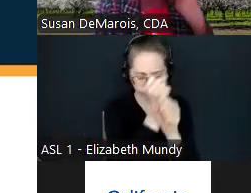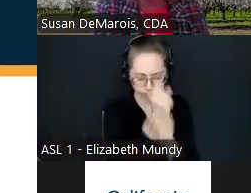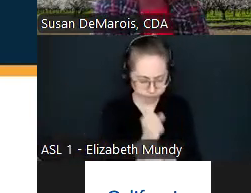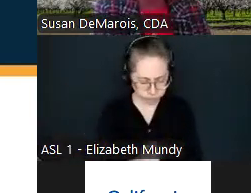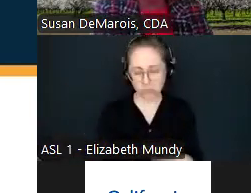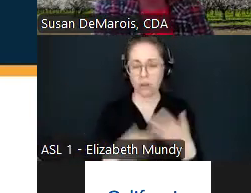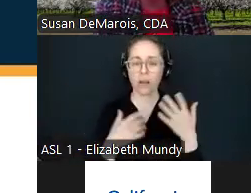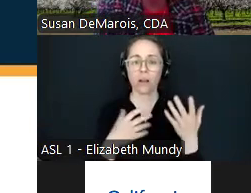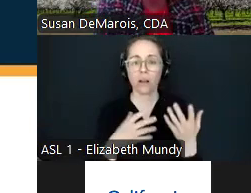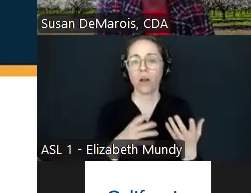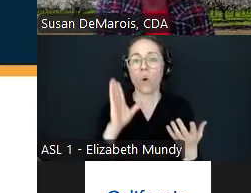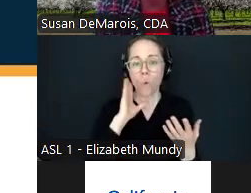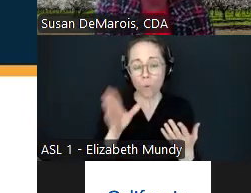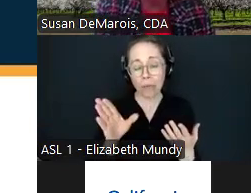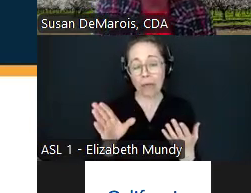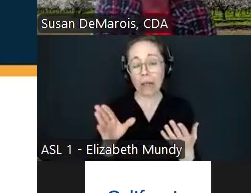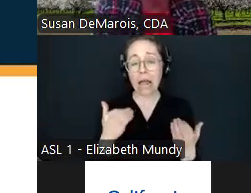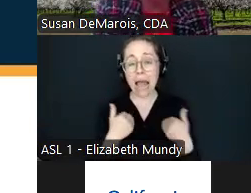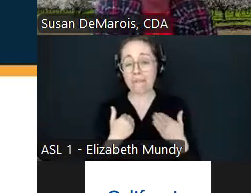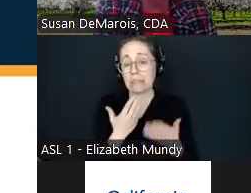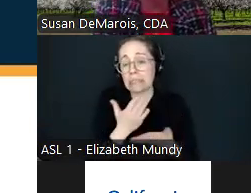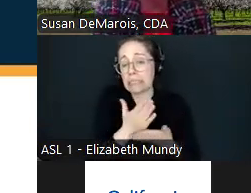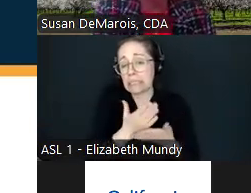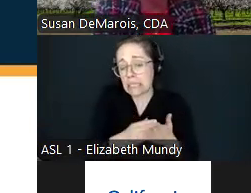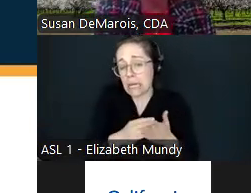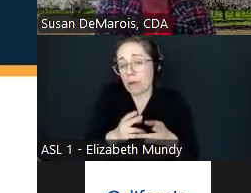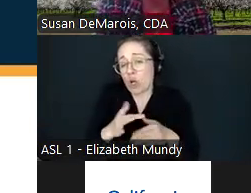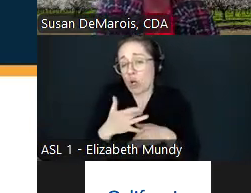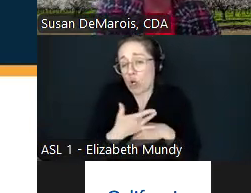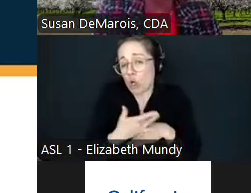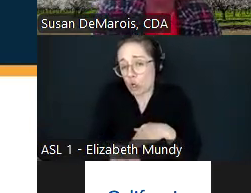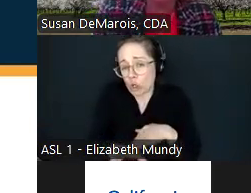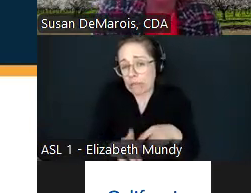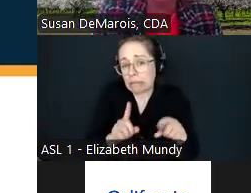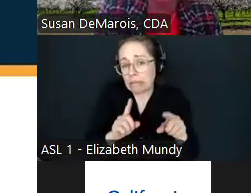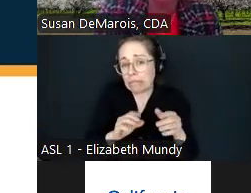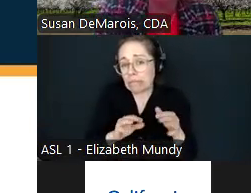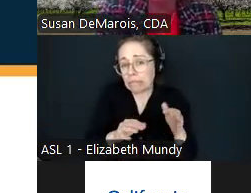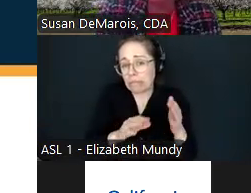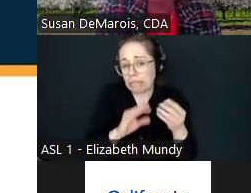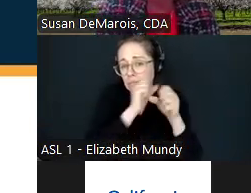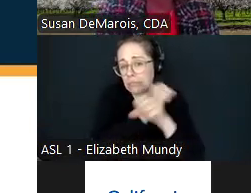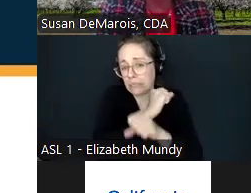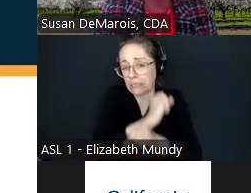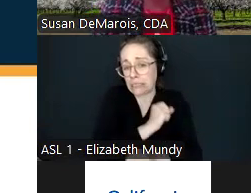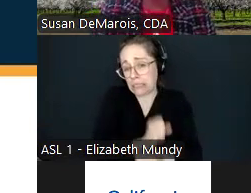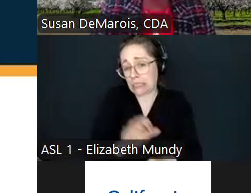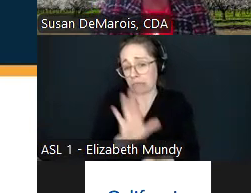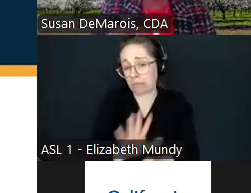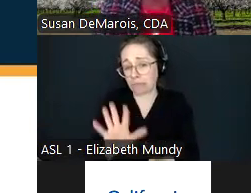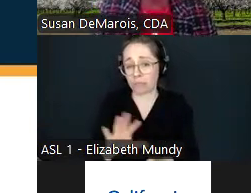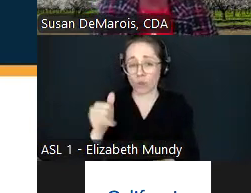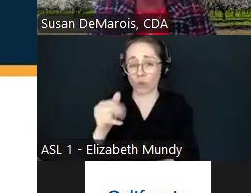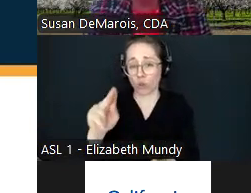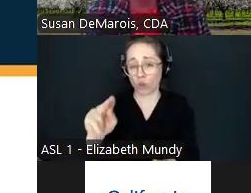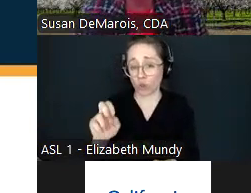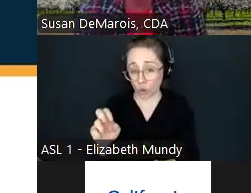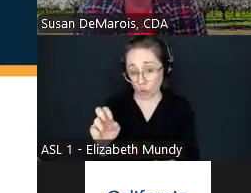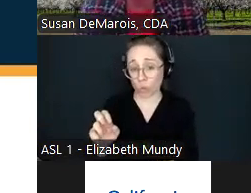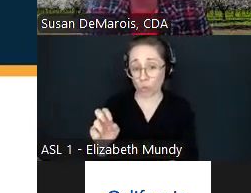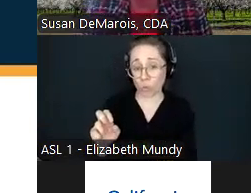some preliminary findings that we can share out as early as June. But there's another piece of